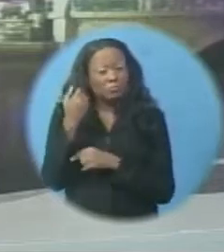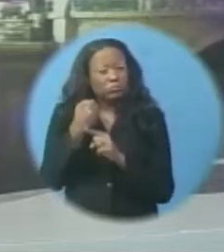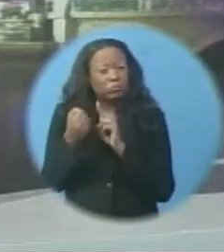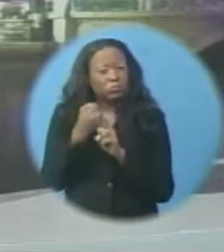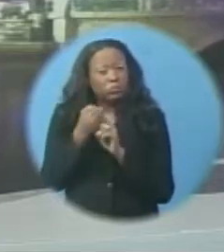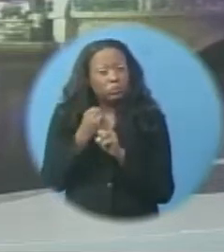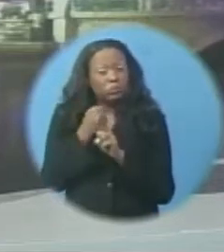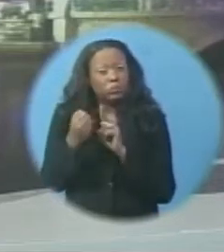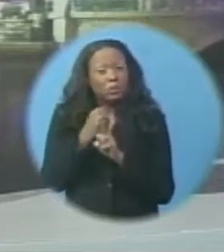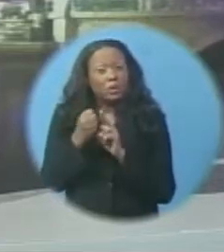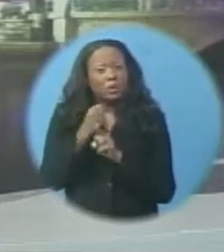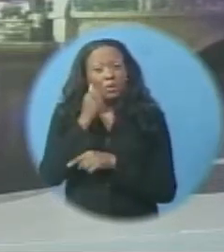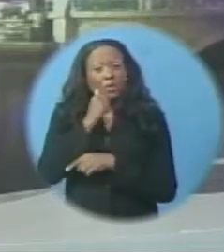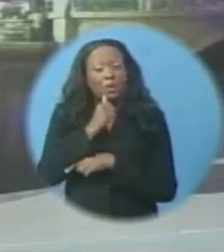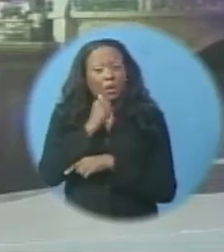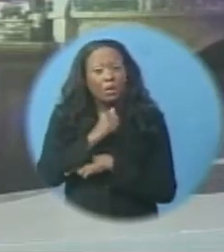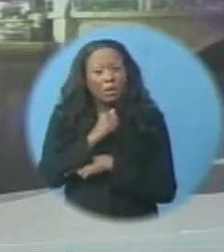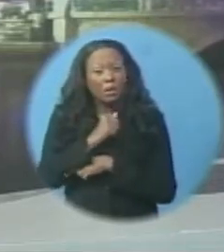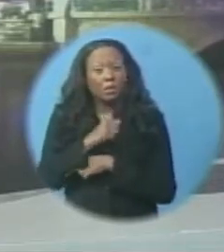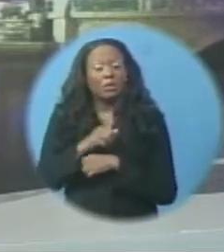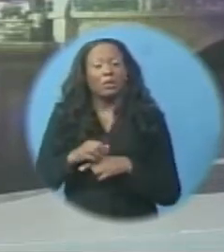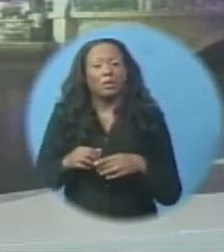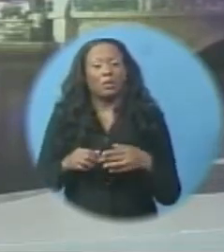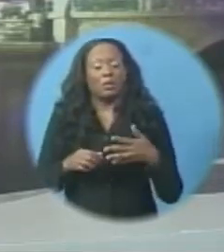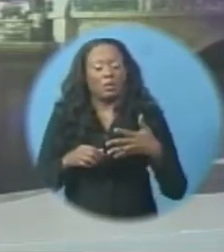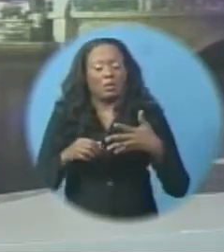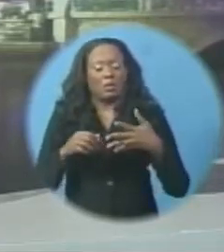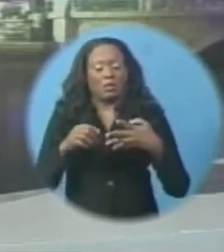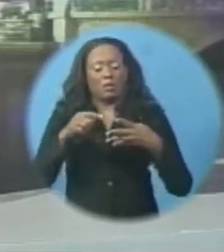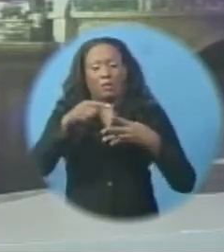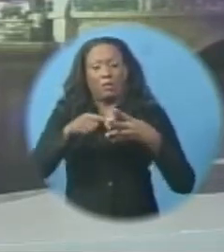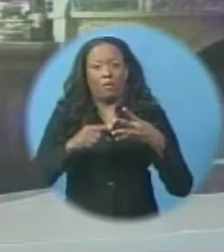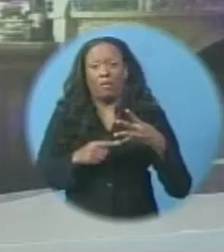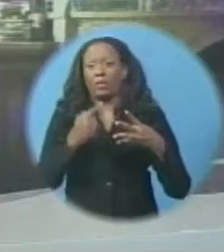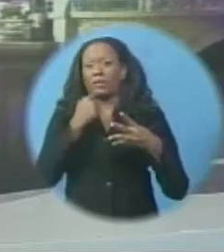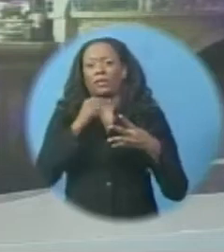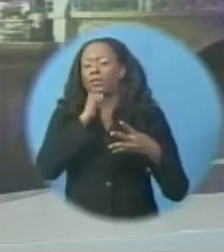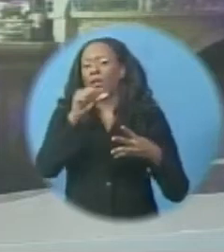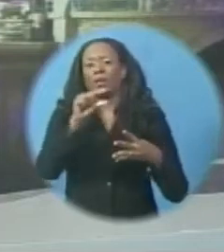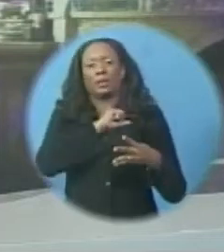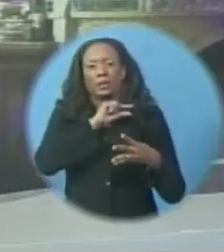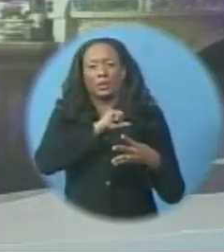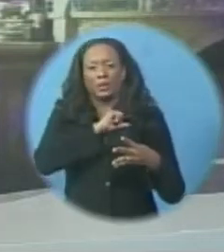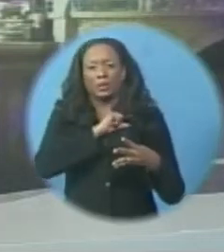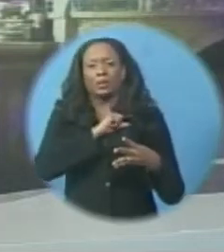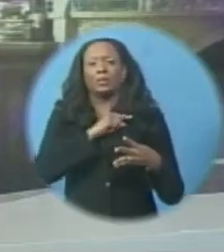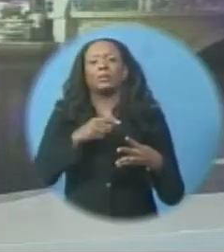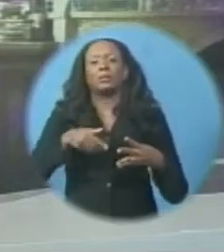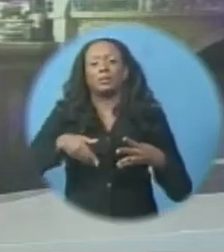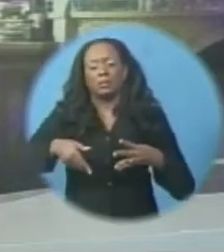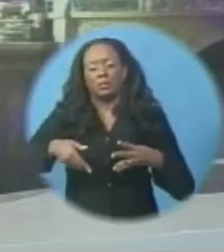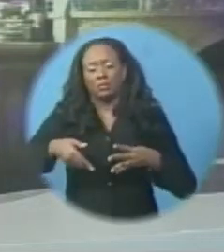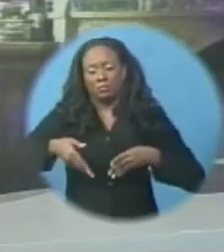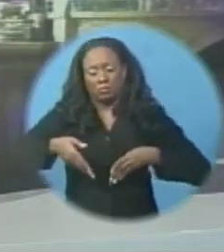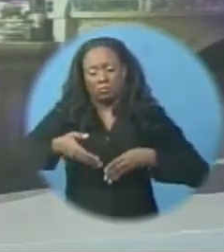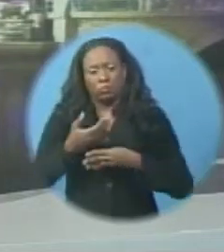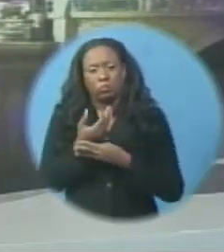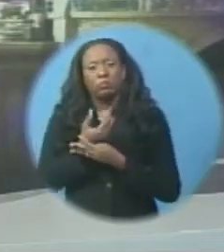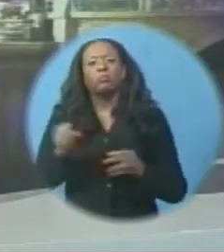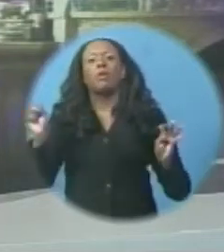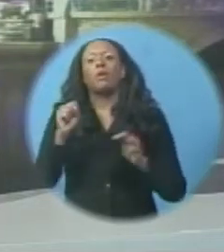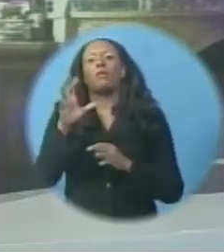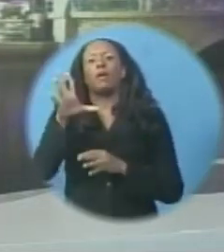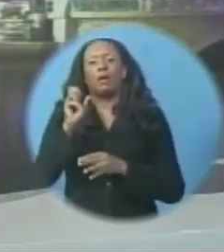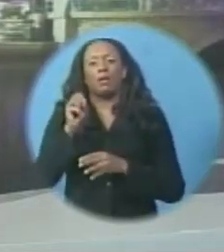17th beating of a Leicester Vaughan student. 4 of them pleaded not guilty to the charge and were granted $500 bail